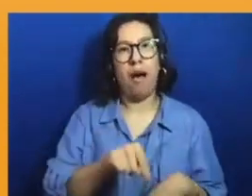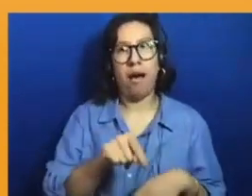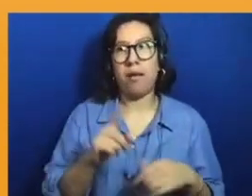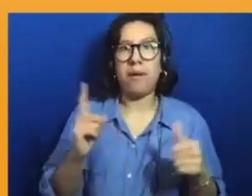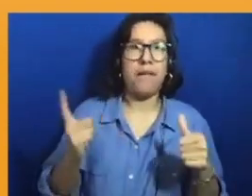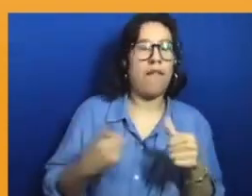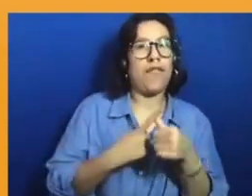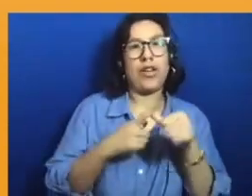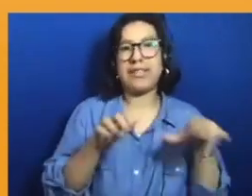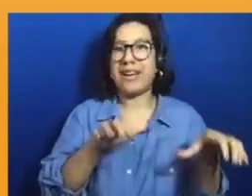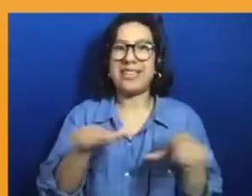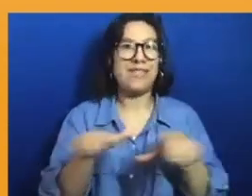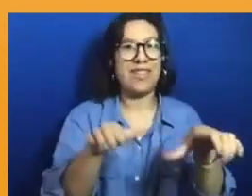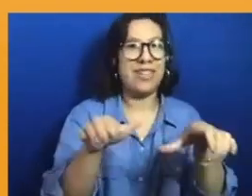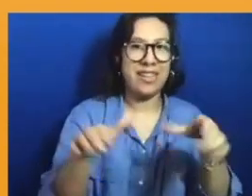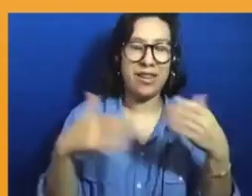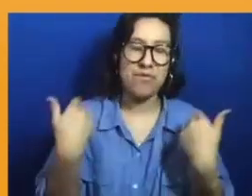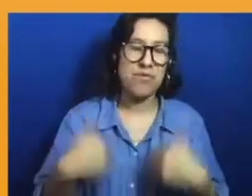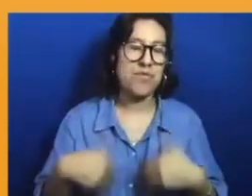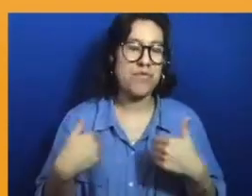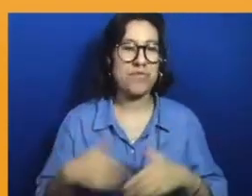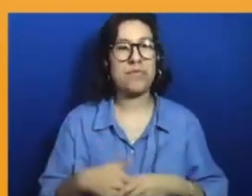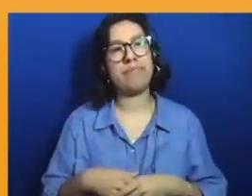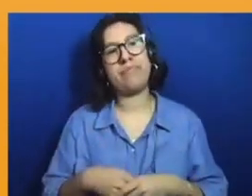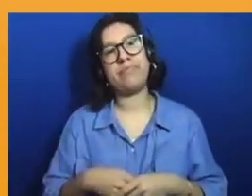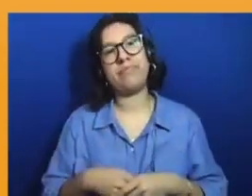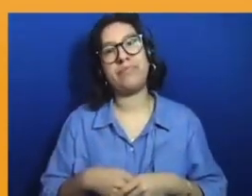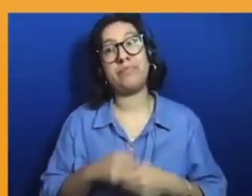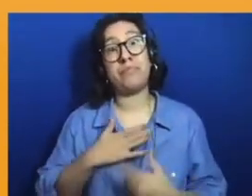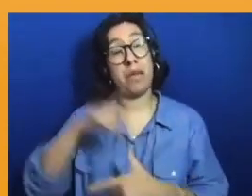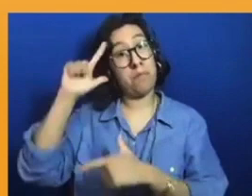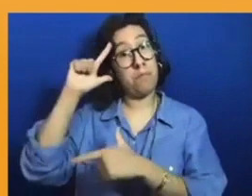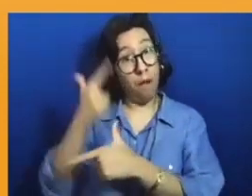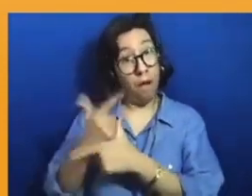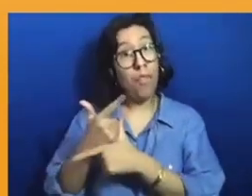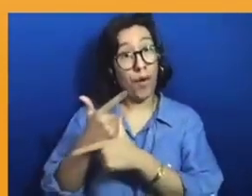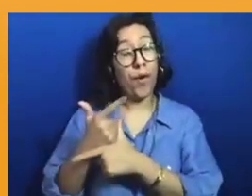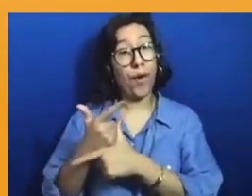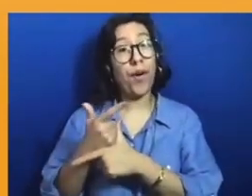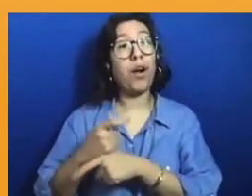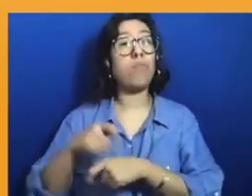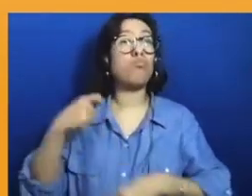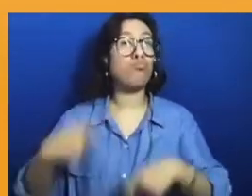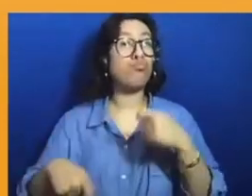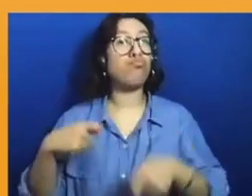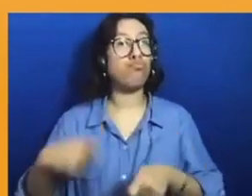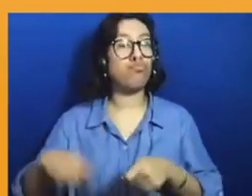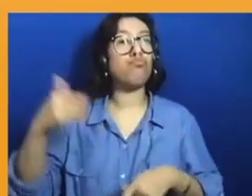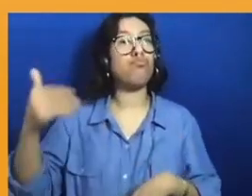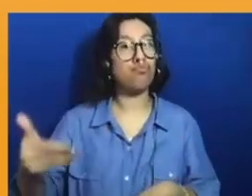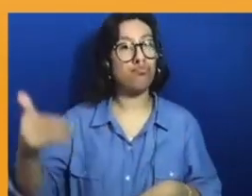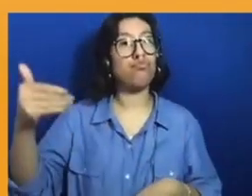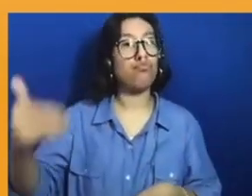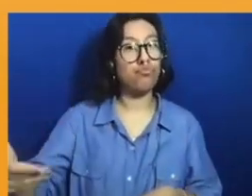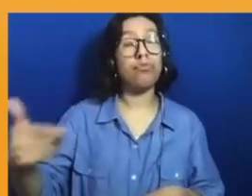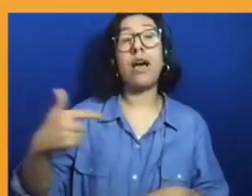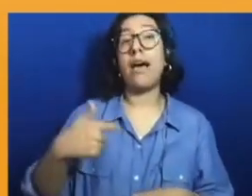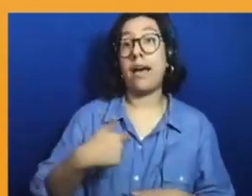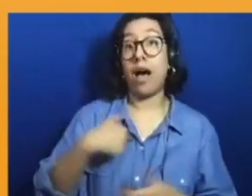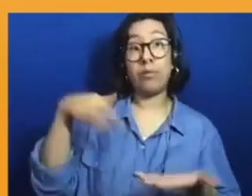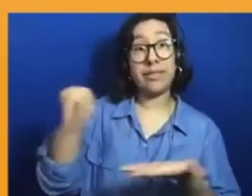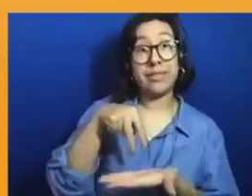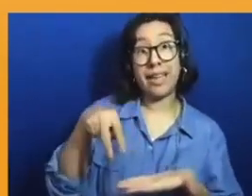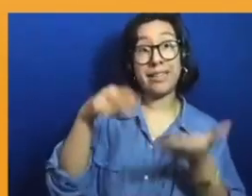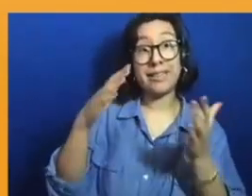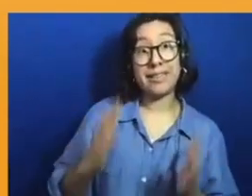activity for Kala activity. And my brother actually played the mridangam while I was dancing and my teacher was singing.